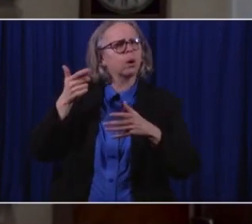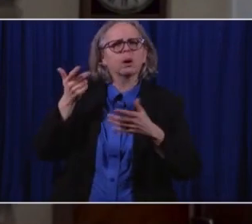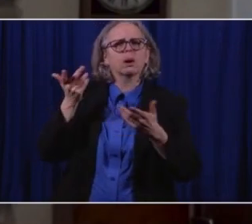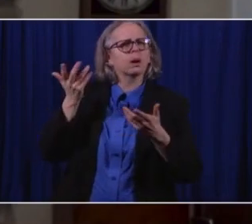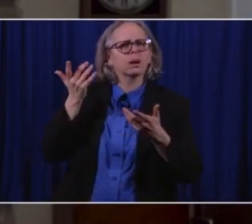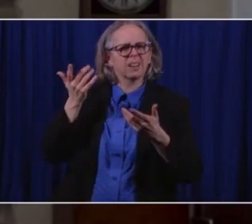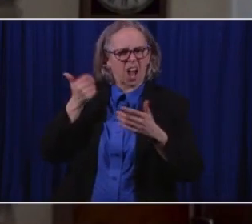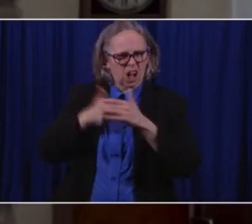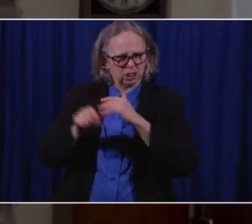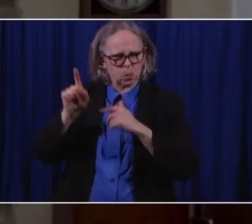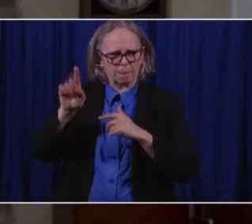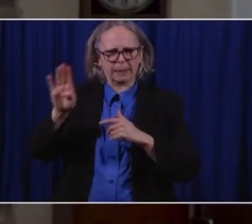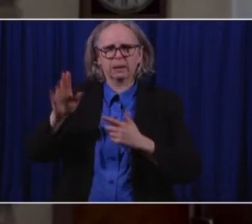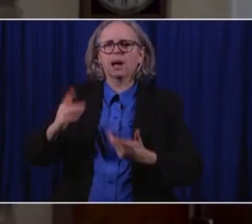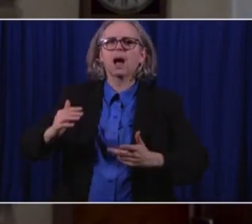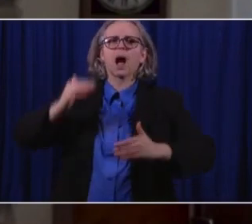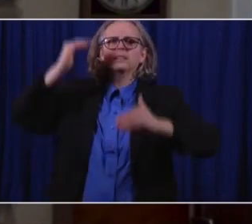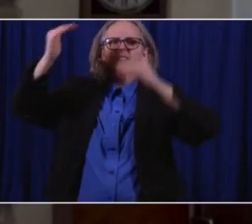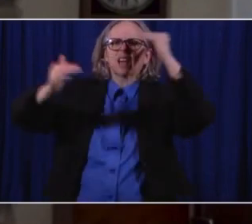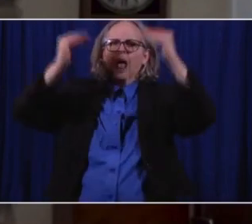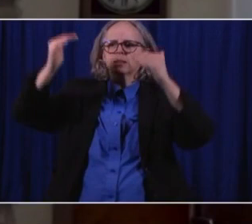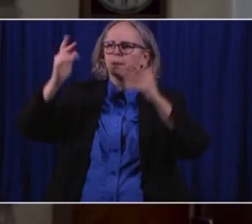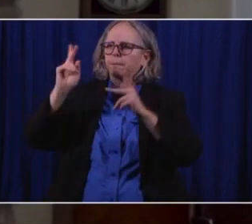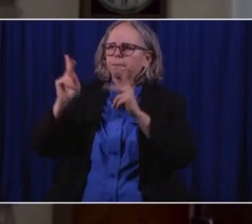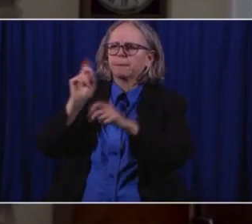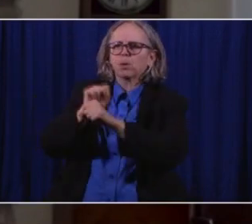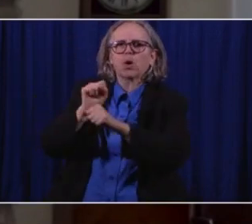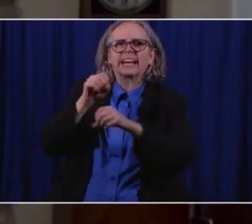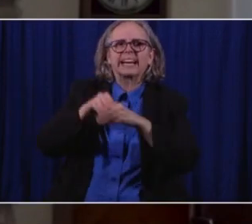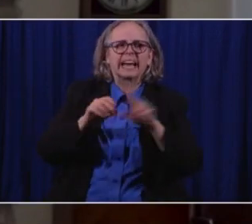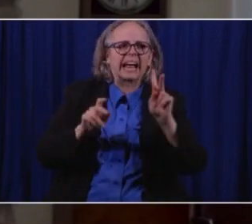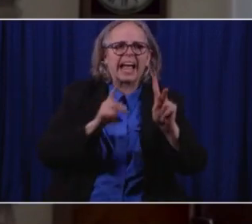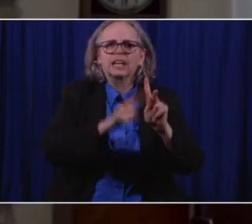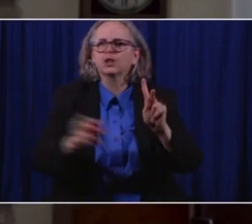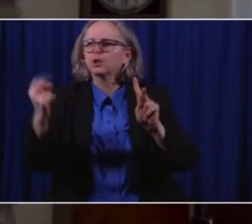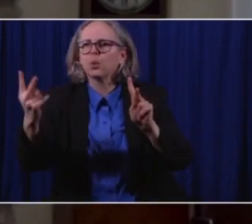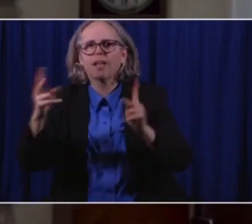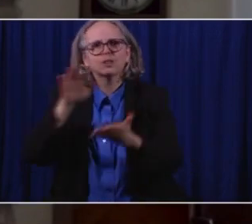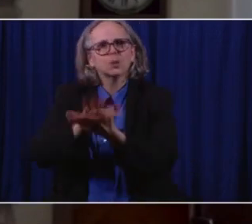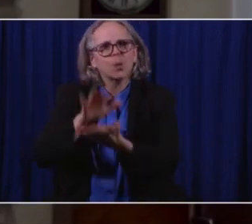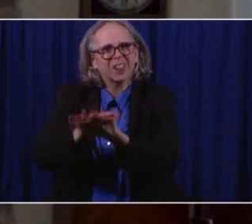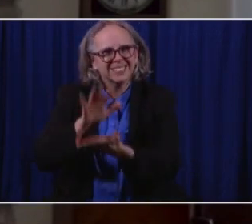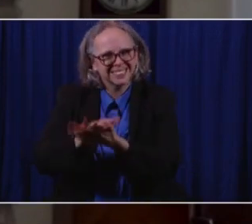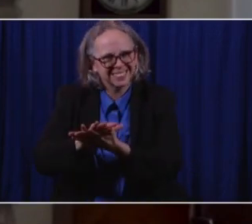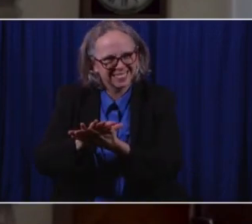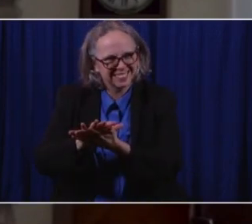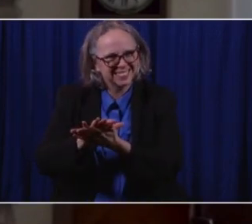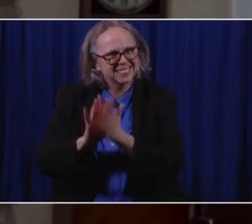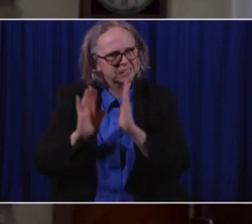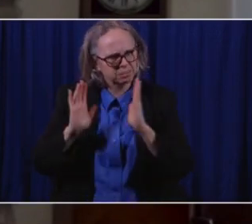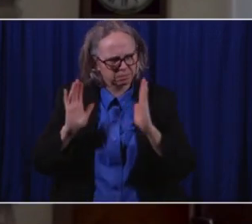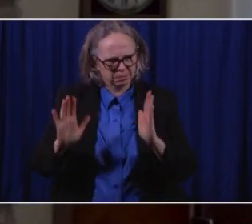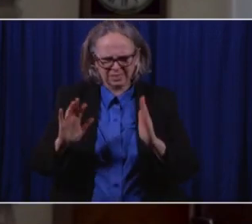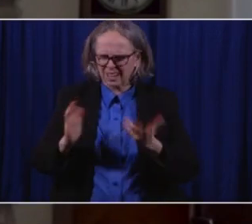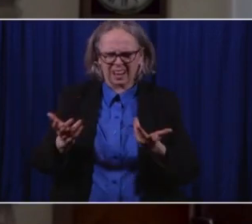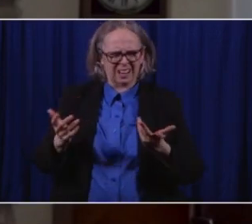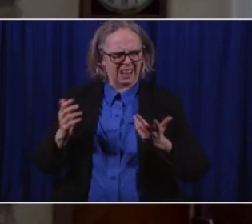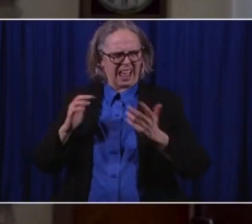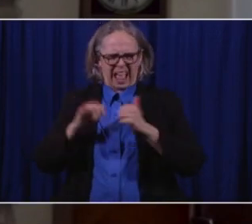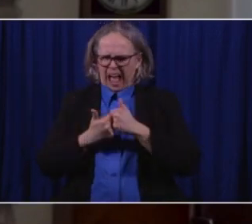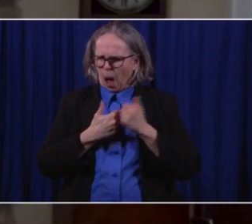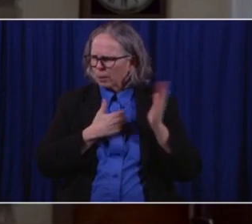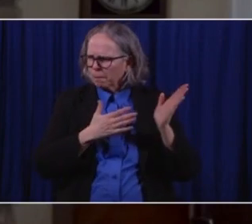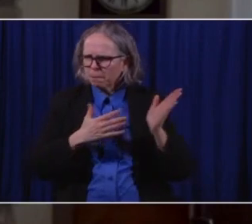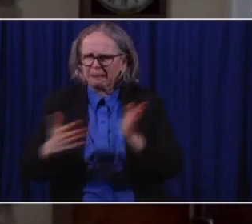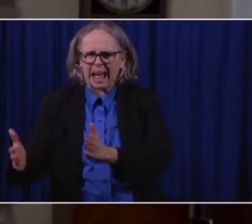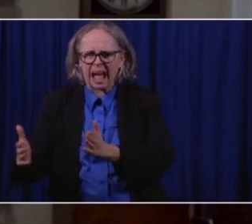through 12. So we'll be announcing in the next few days how we're going to phase those in. But those are the groups that